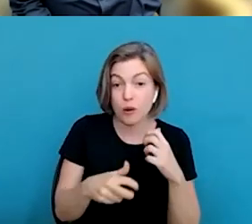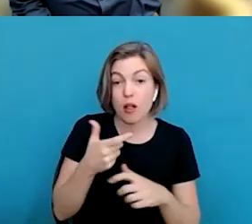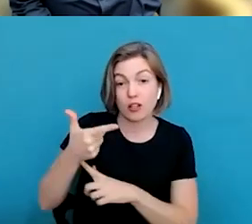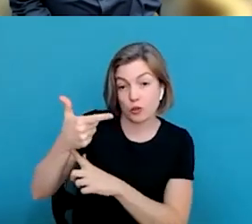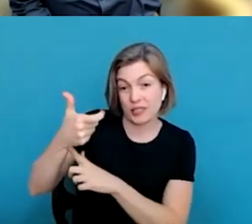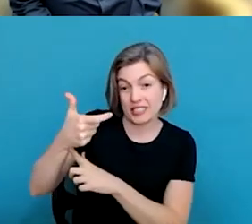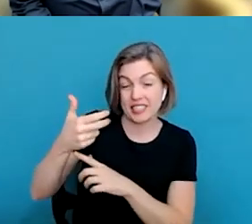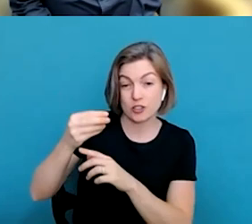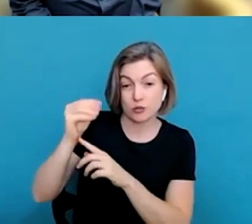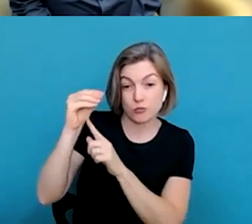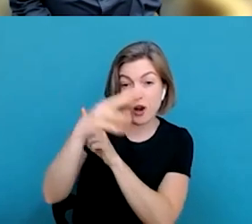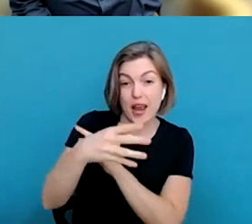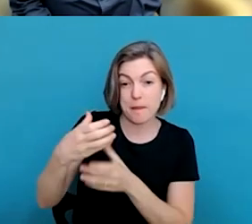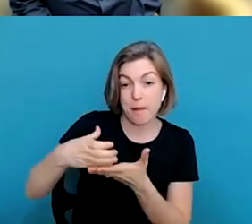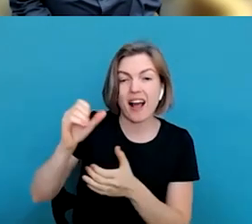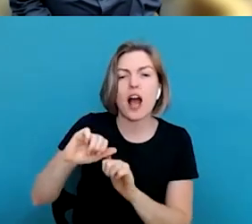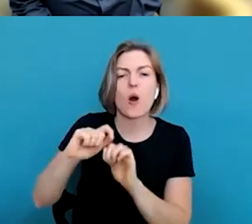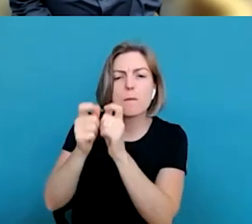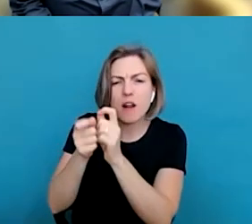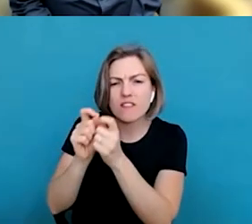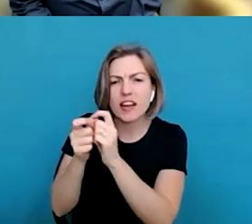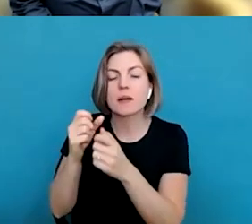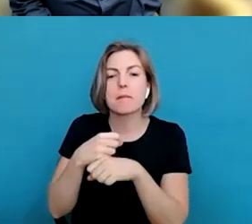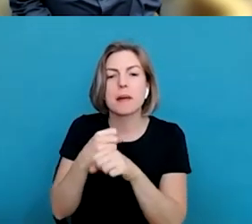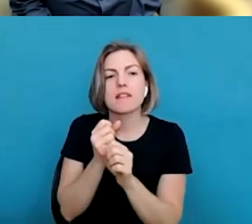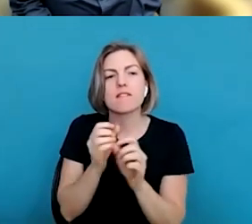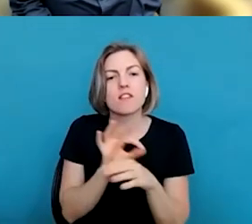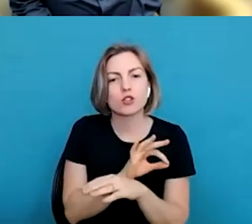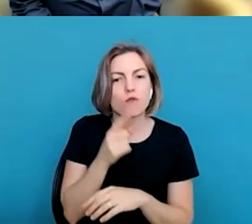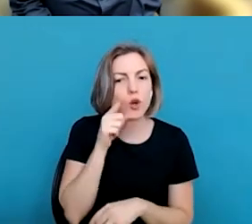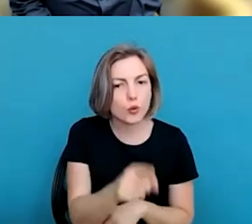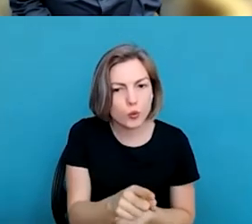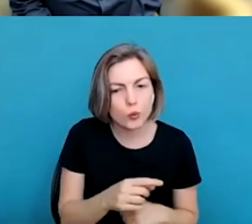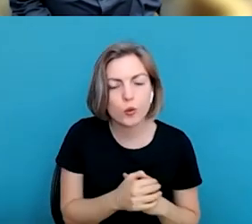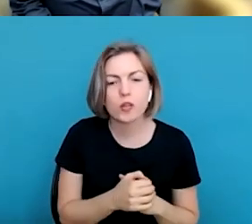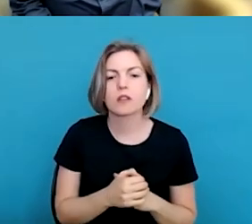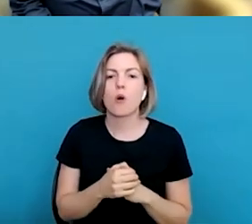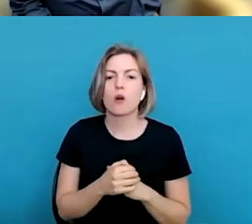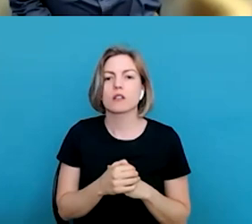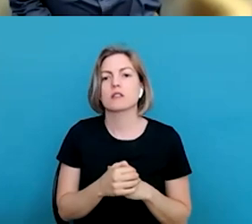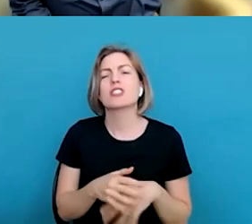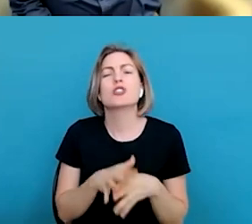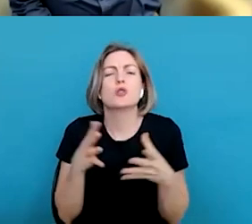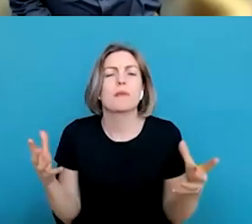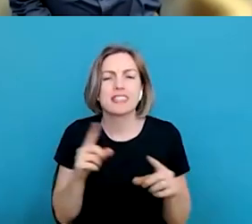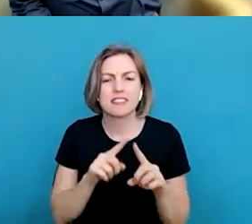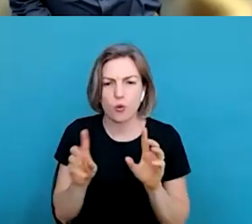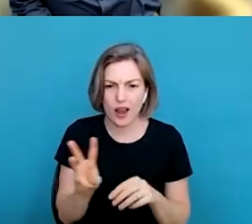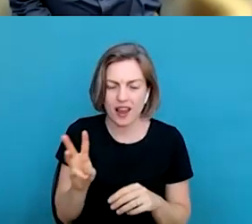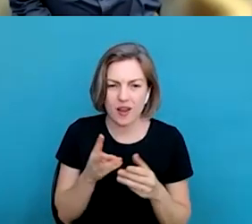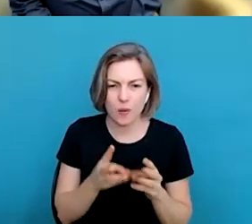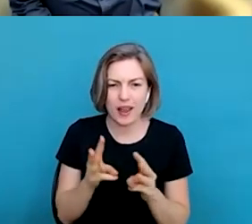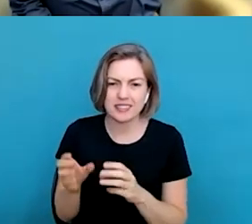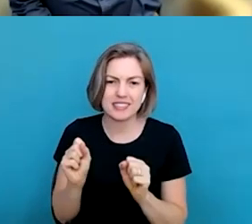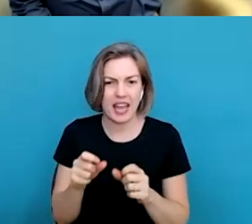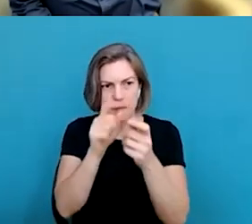can you modify it to make that functional for you? Or there's so many ways that we could imagine modifying the